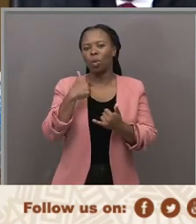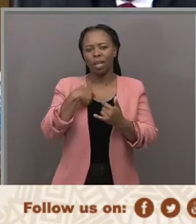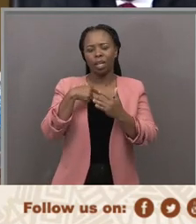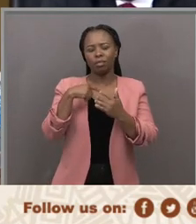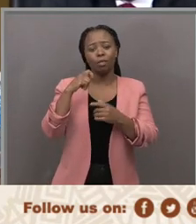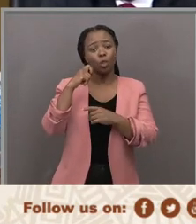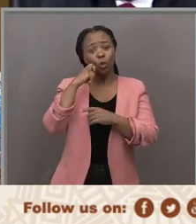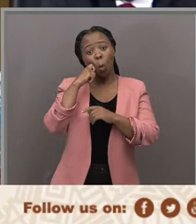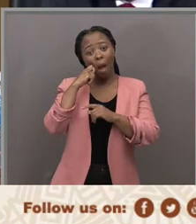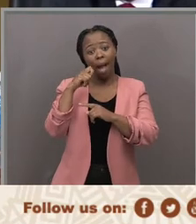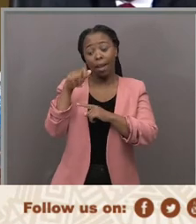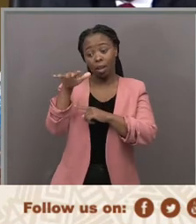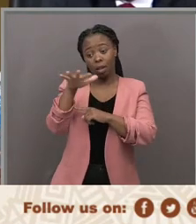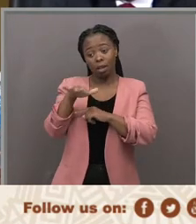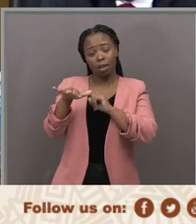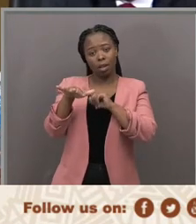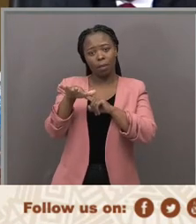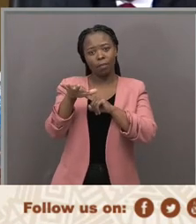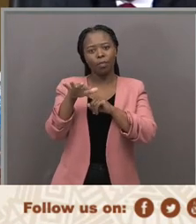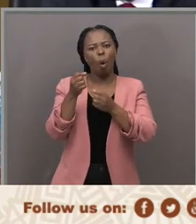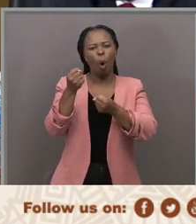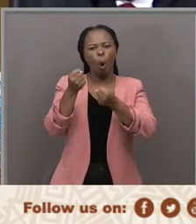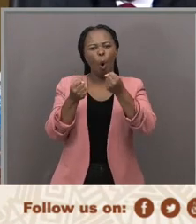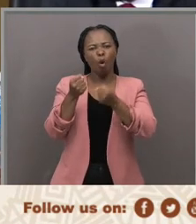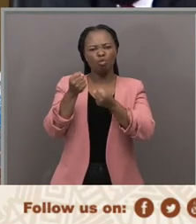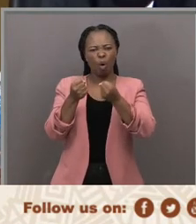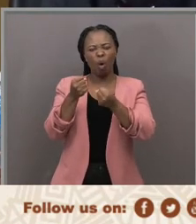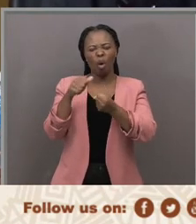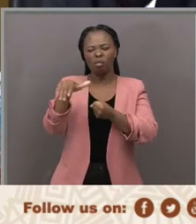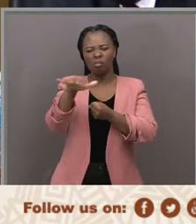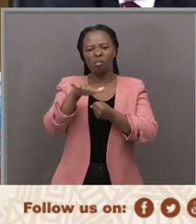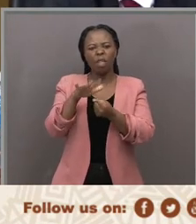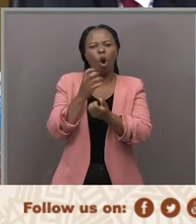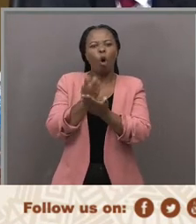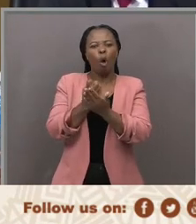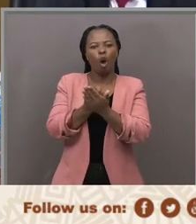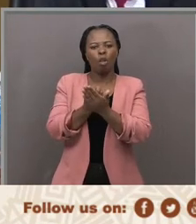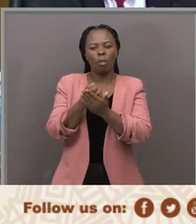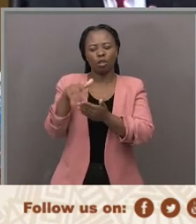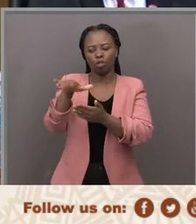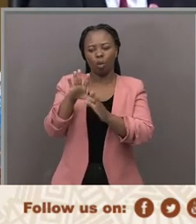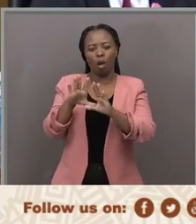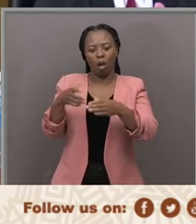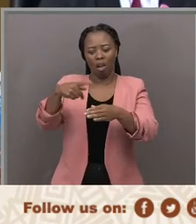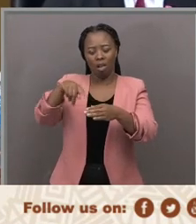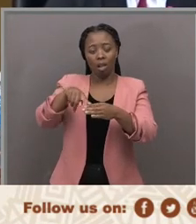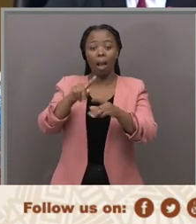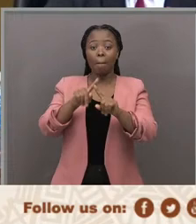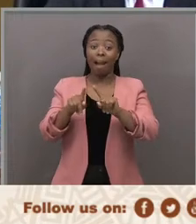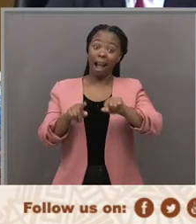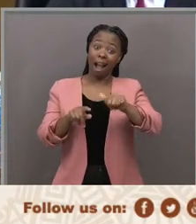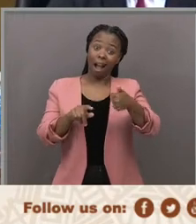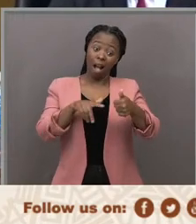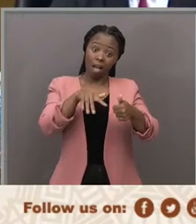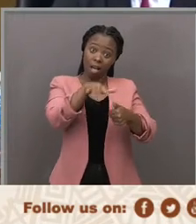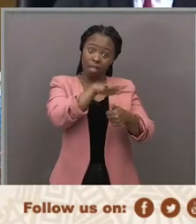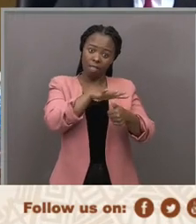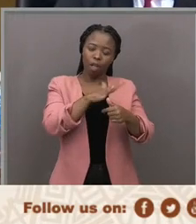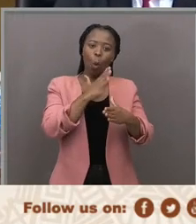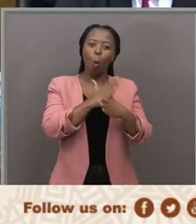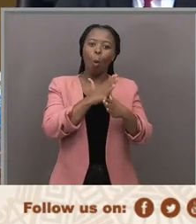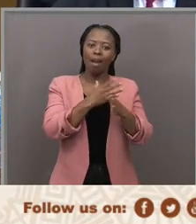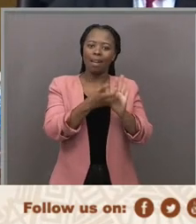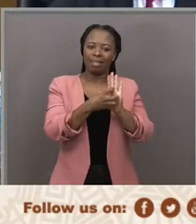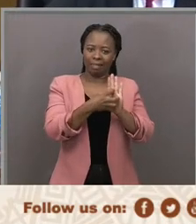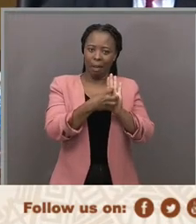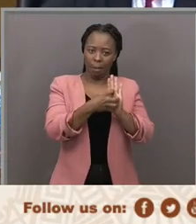Tshwane Automotive Special Economic Zone, which must also work for all the others? This is a prime example,